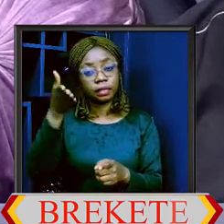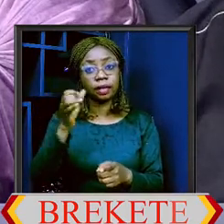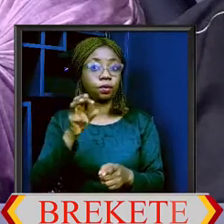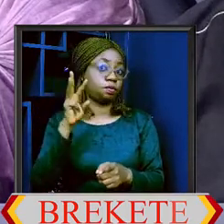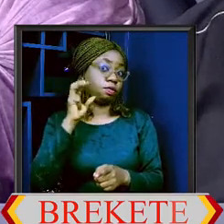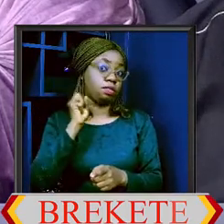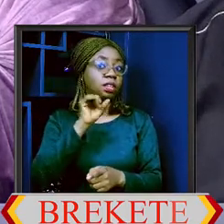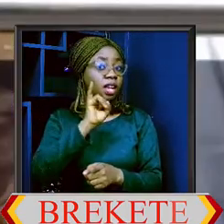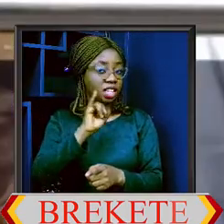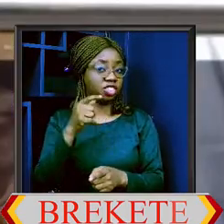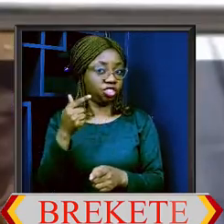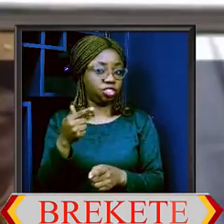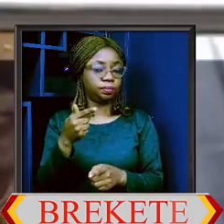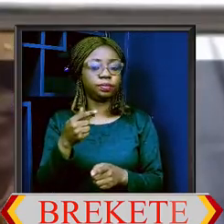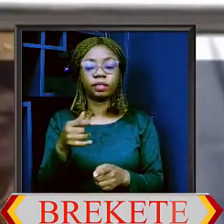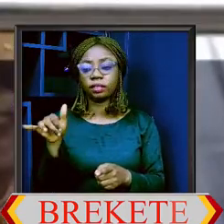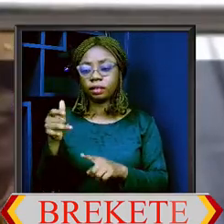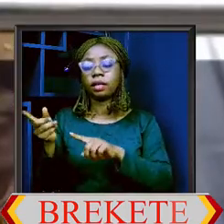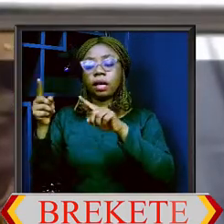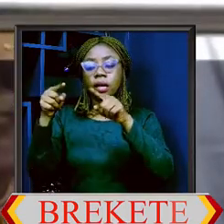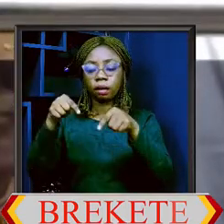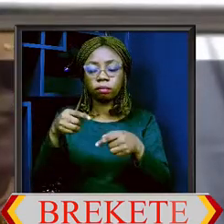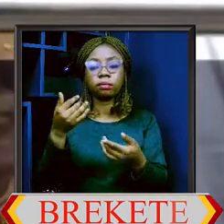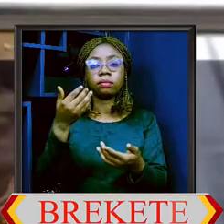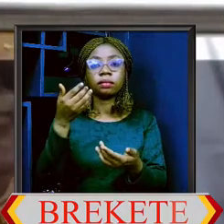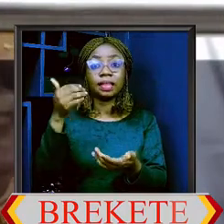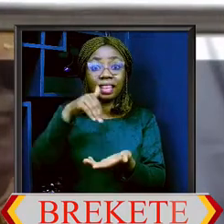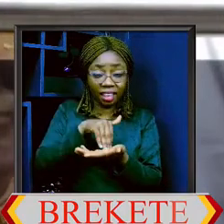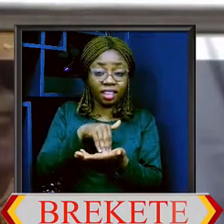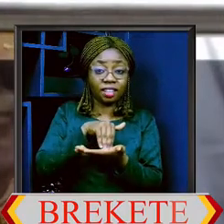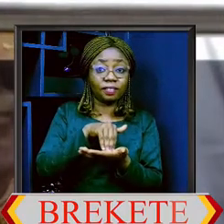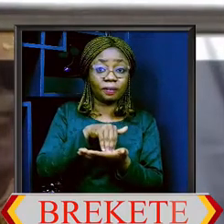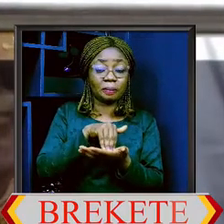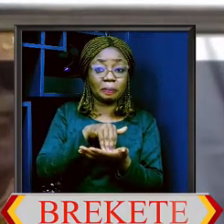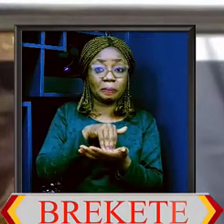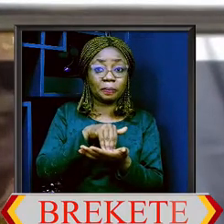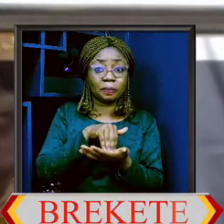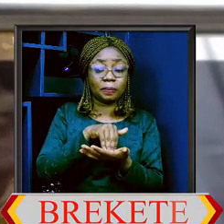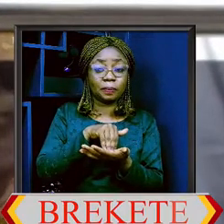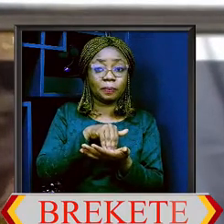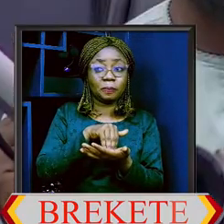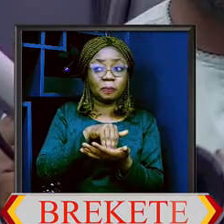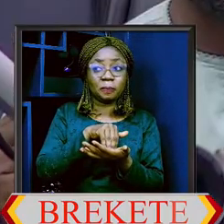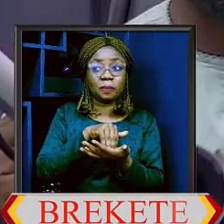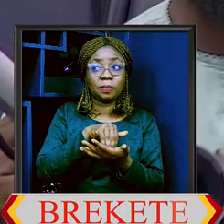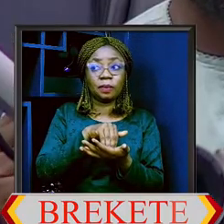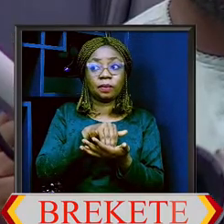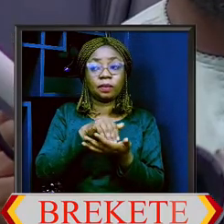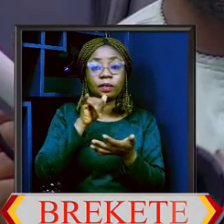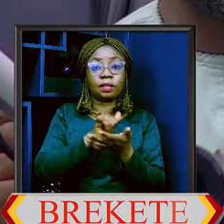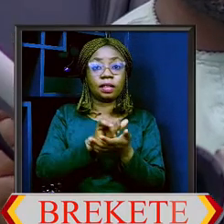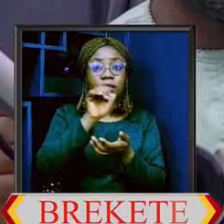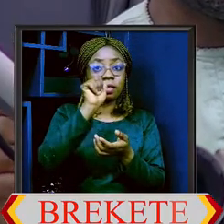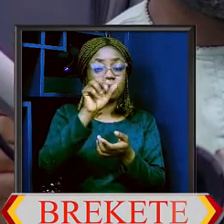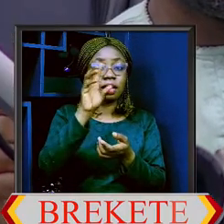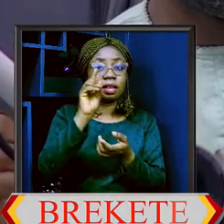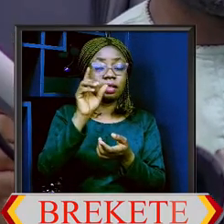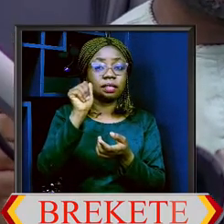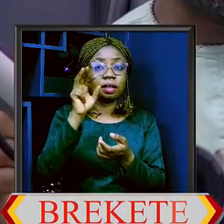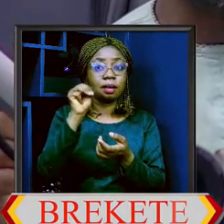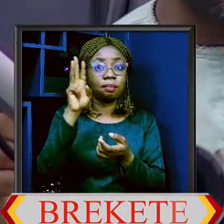the IG they came again that mamed the one